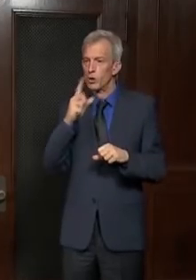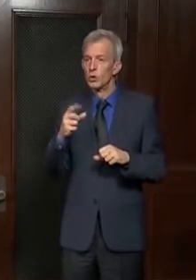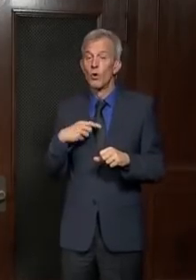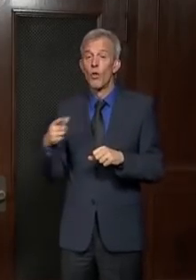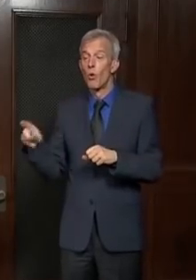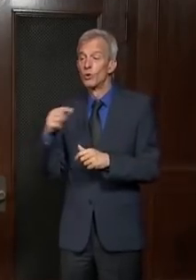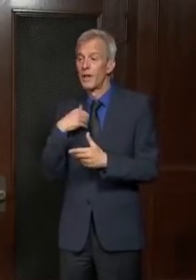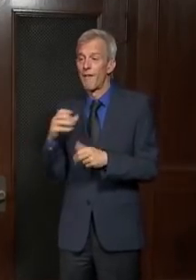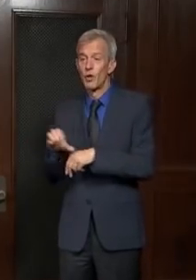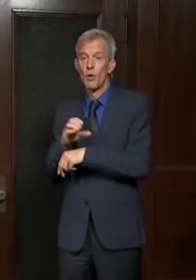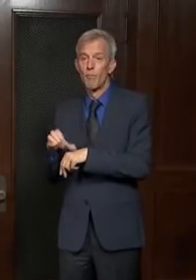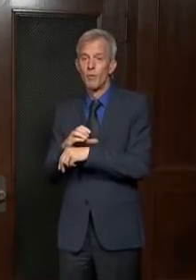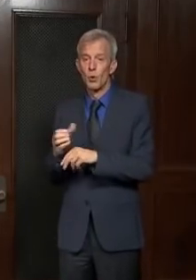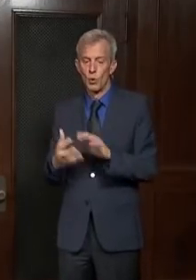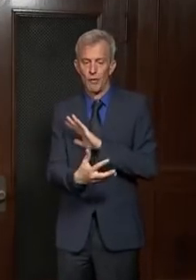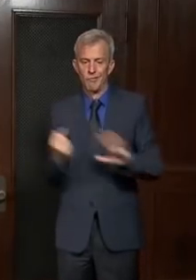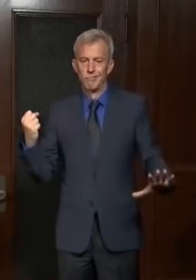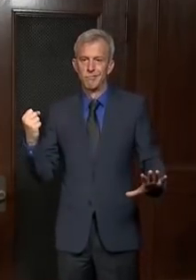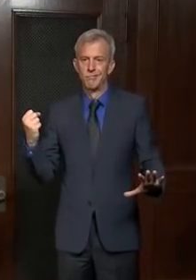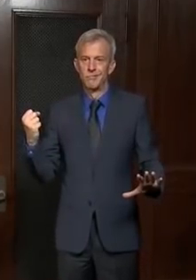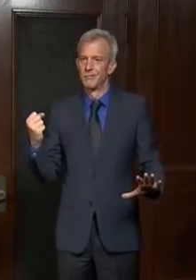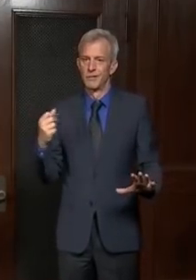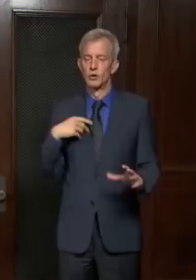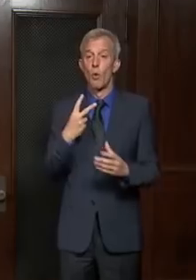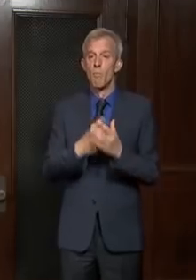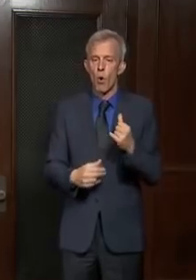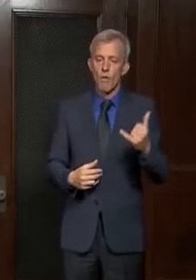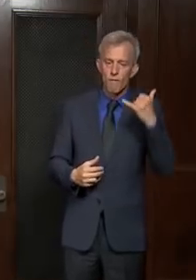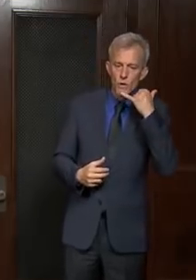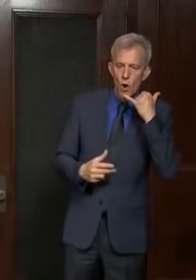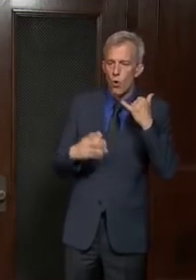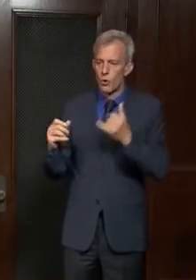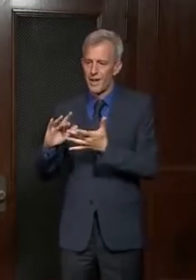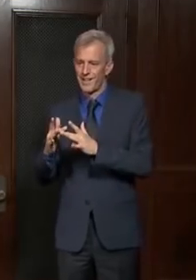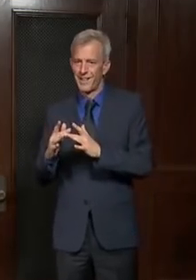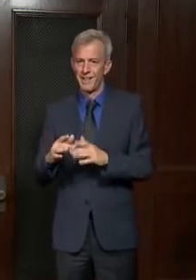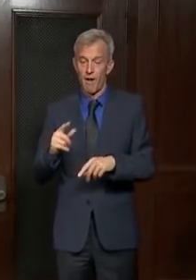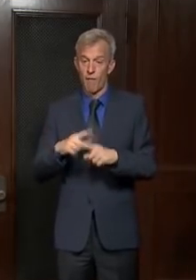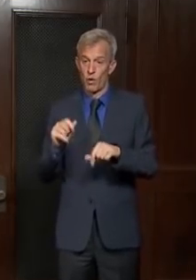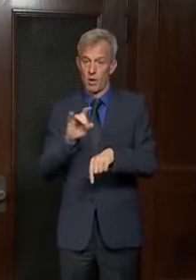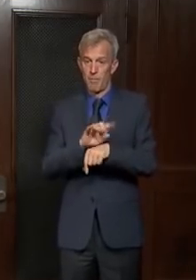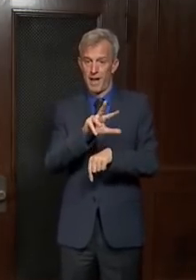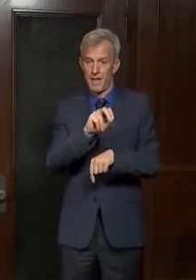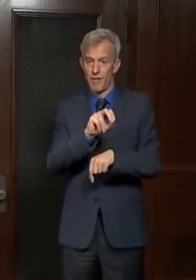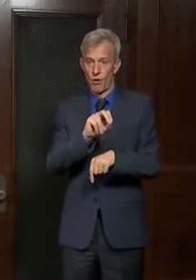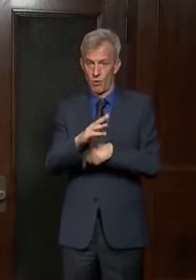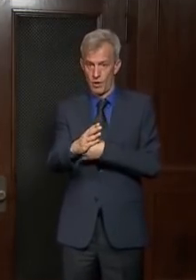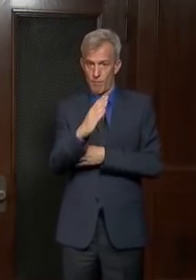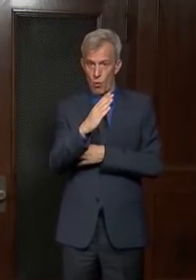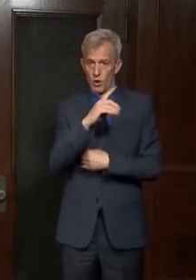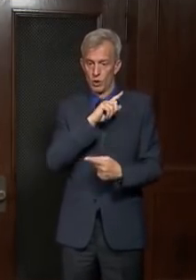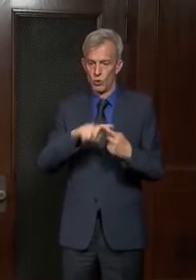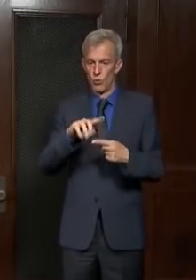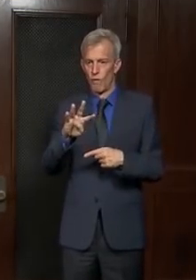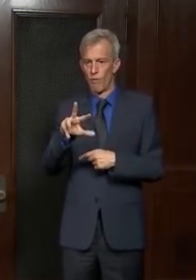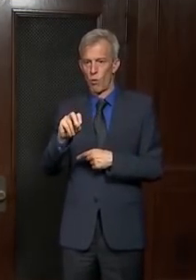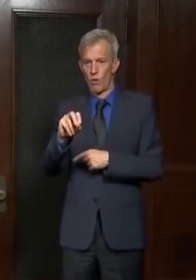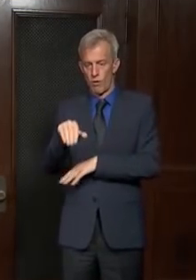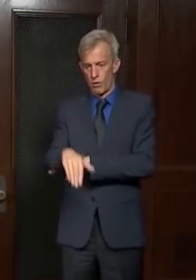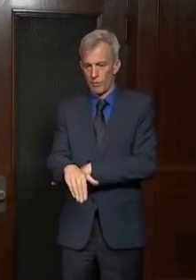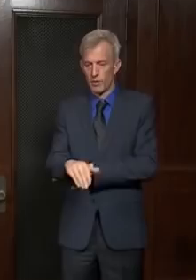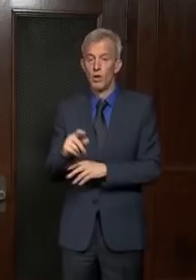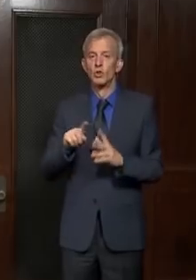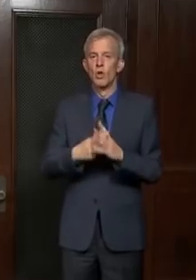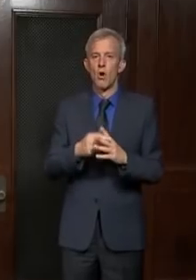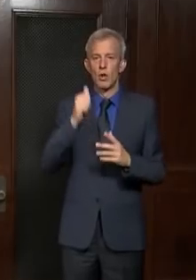those who have access to the internet. So for both the phone and internet, it's from 8:30 a.m. to 4:30 p.m. starting tomorrow,